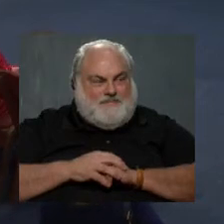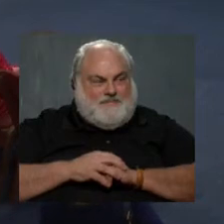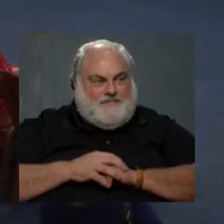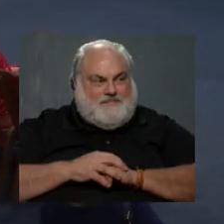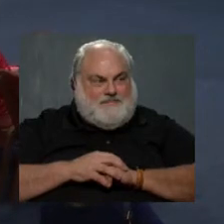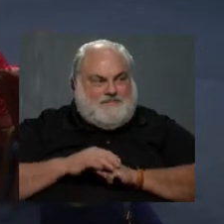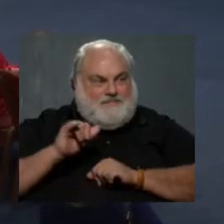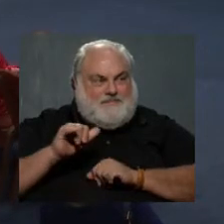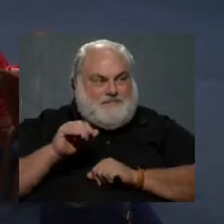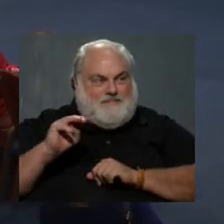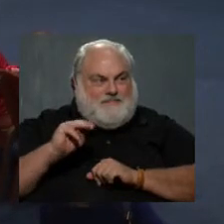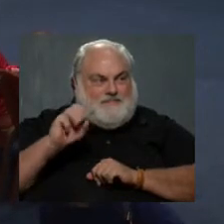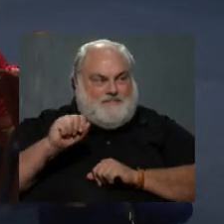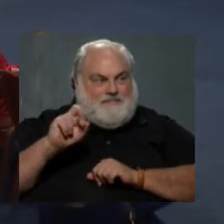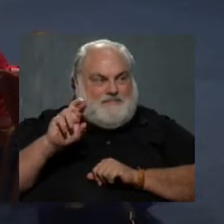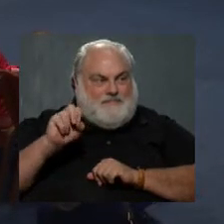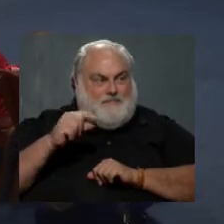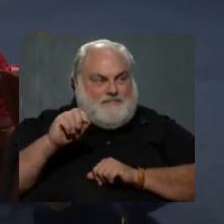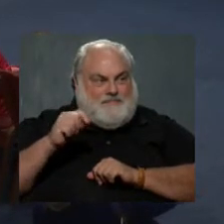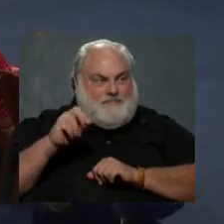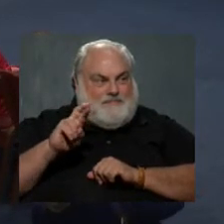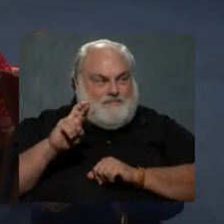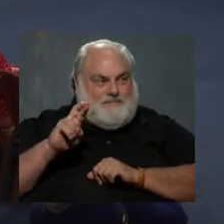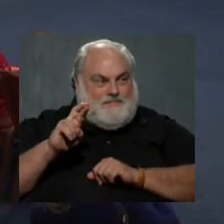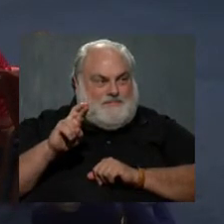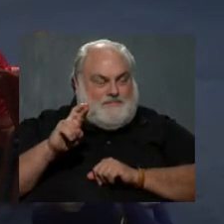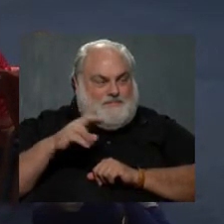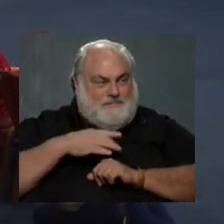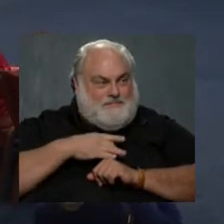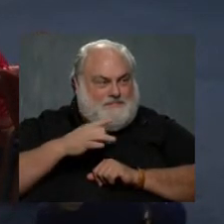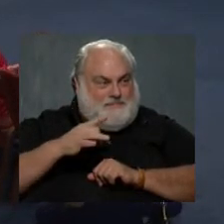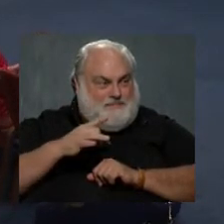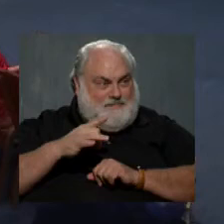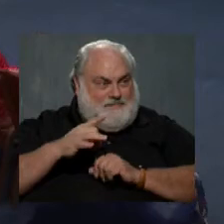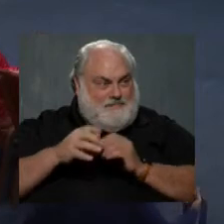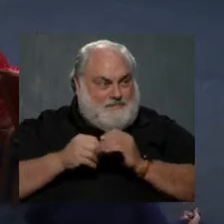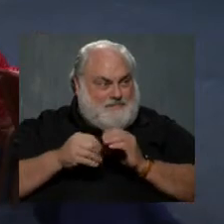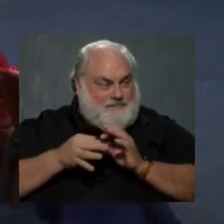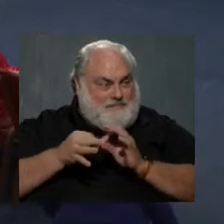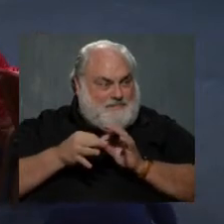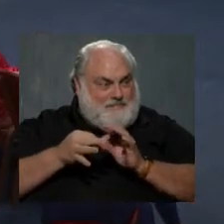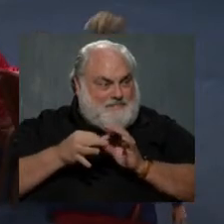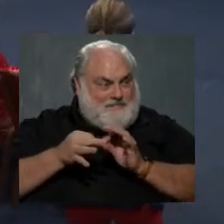Yes, that is Ms. Register. If she would like to say something.